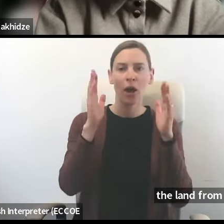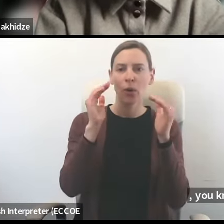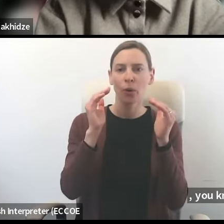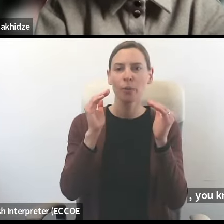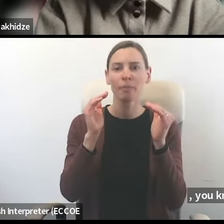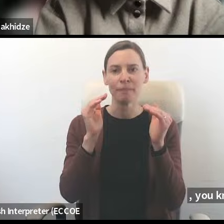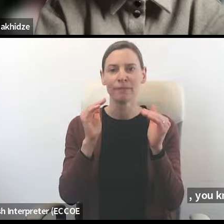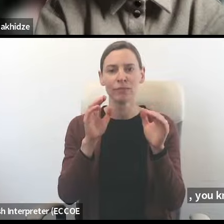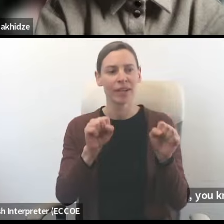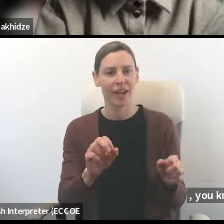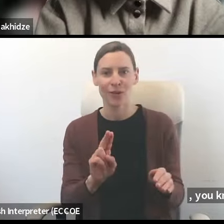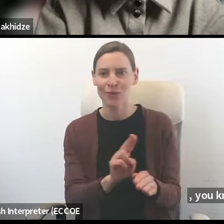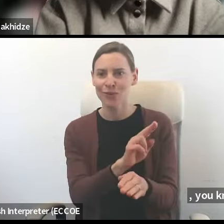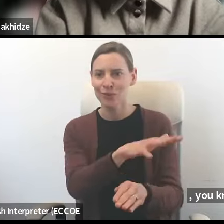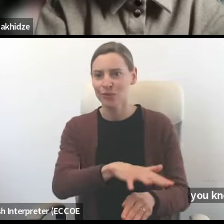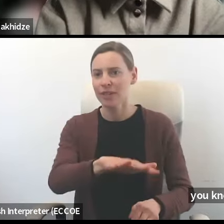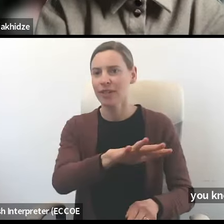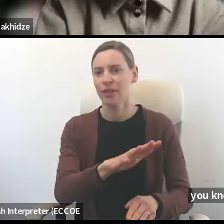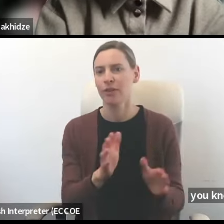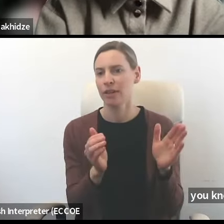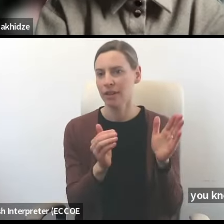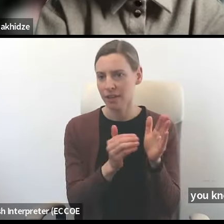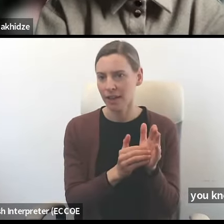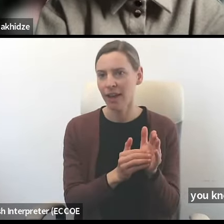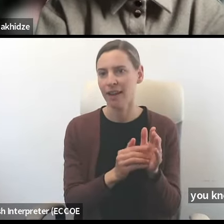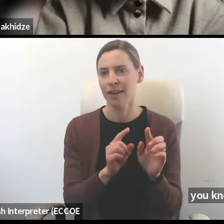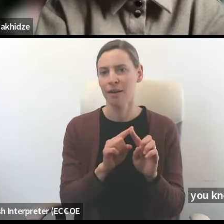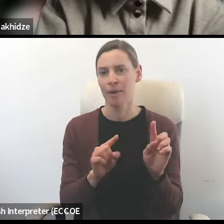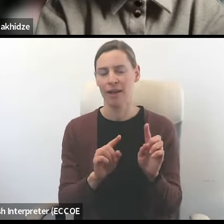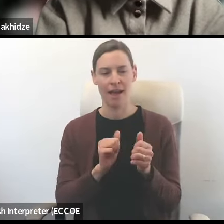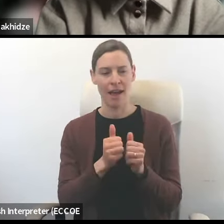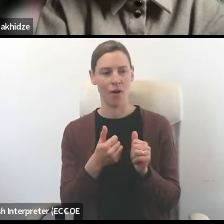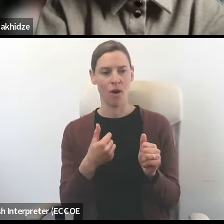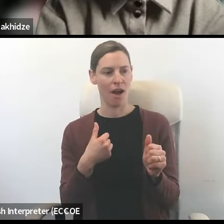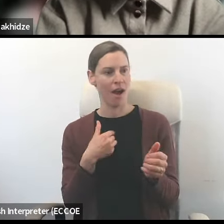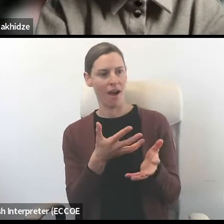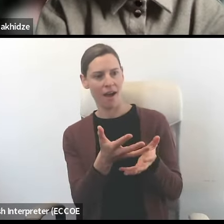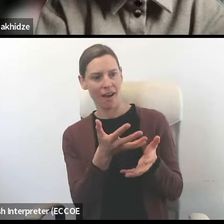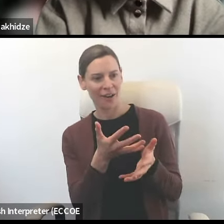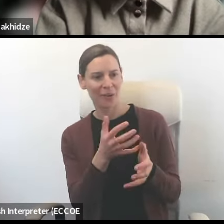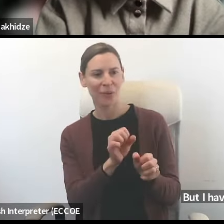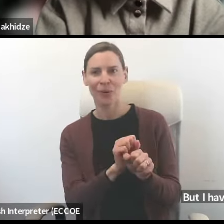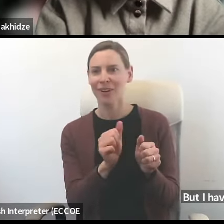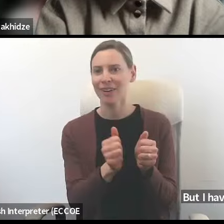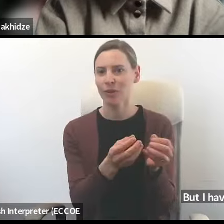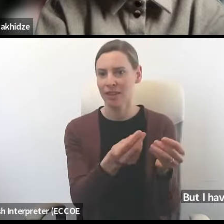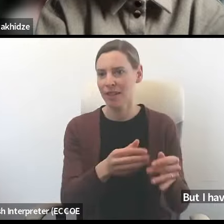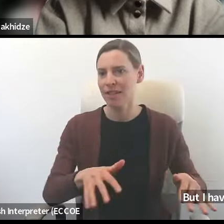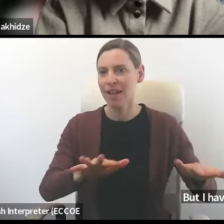I have no idea how I will come back to working with these landscapes again.